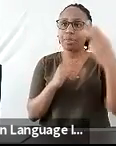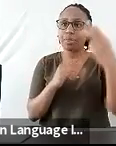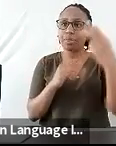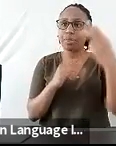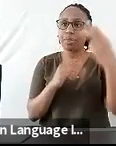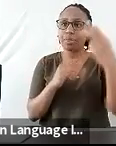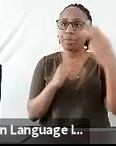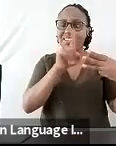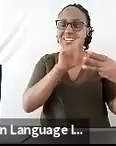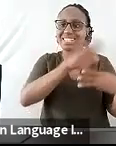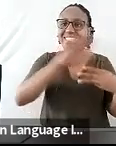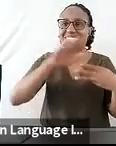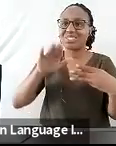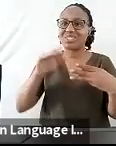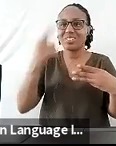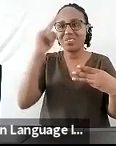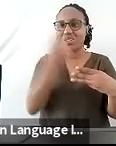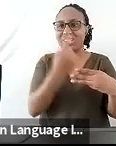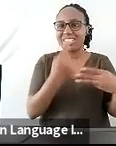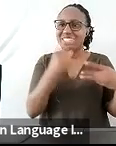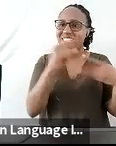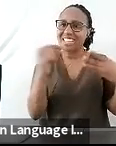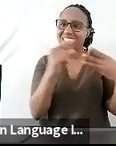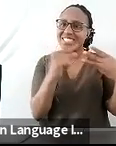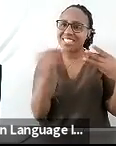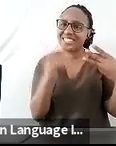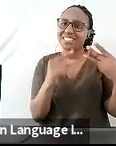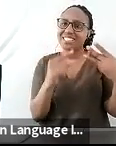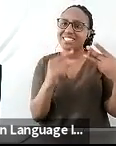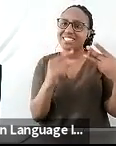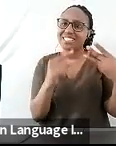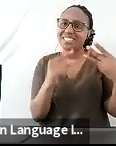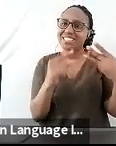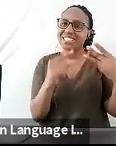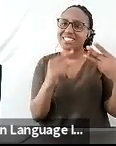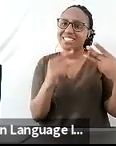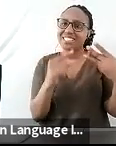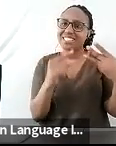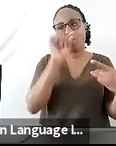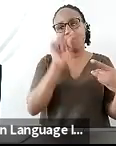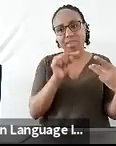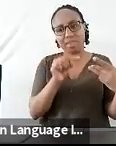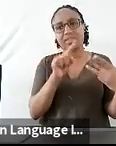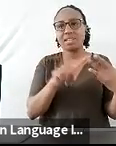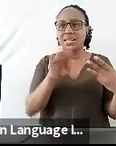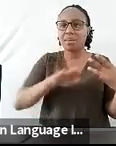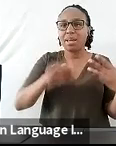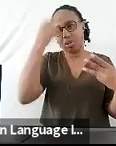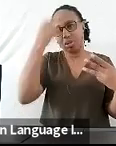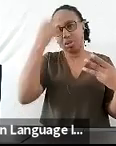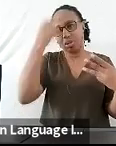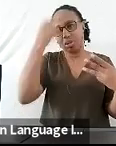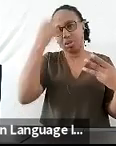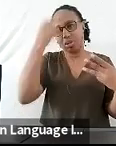just a sentence. If you say this place because this place because this place because this, then we'll head over to Q&A. You're